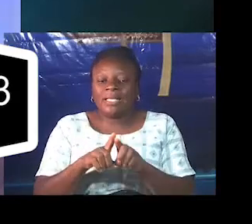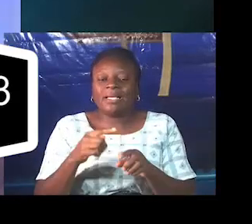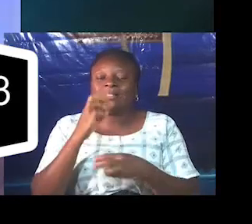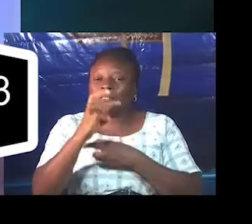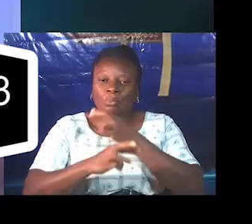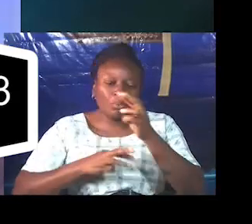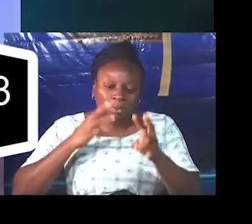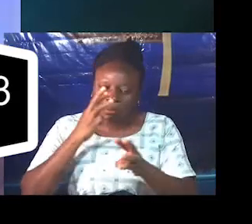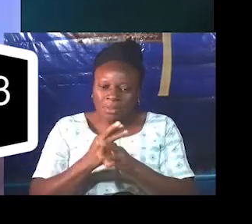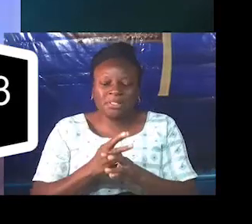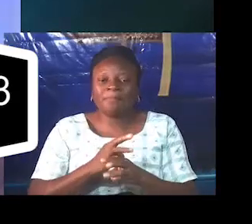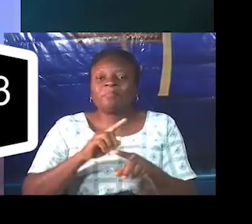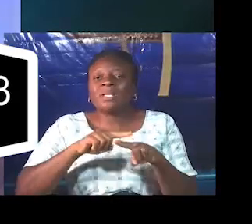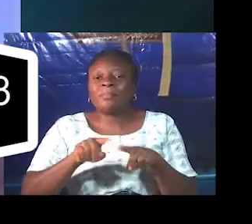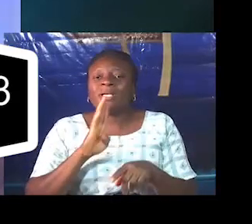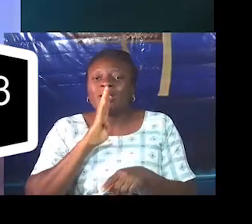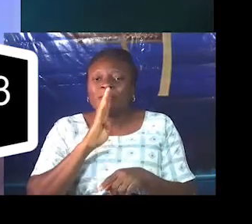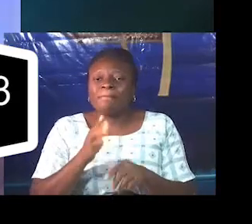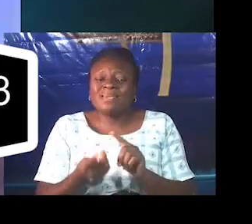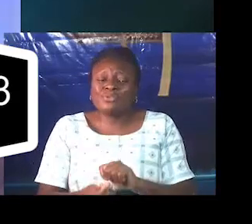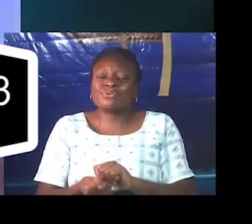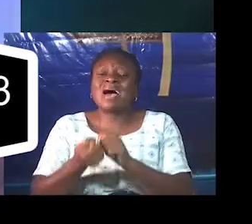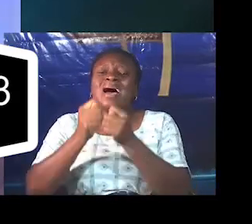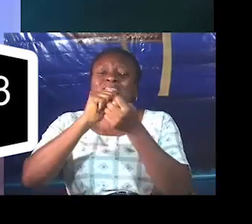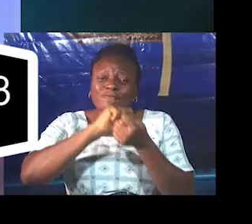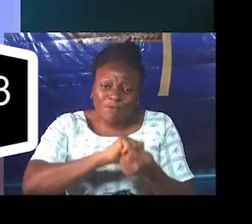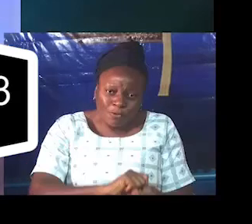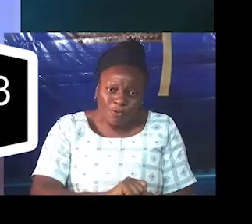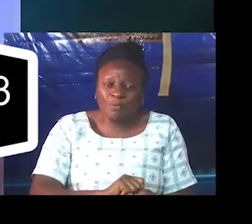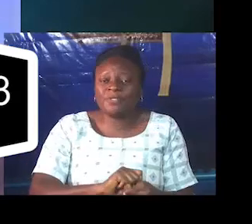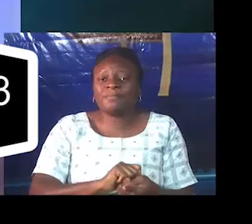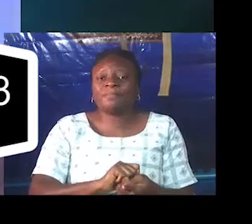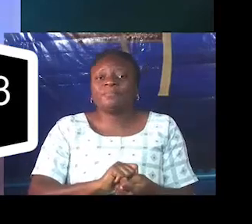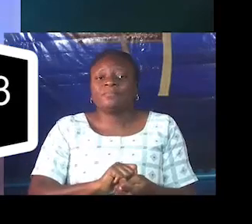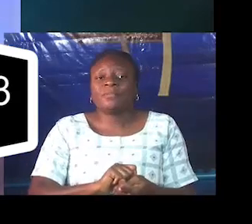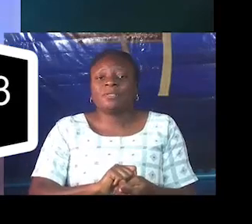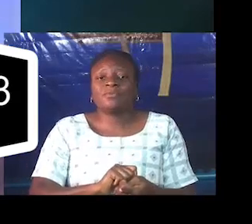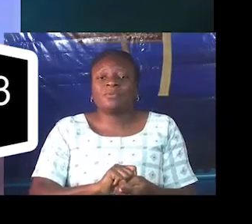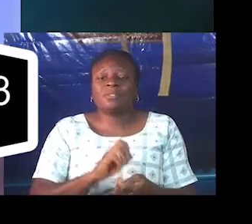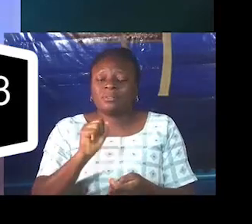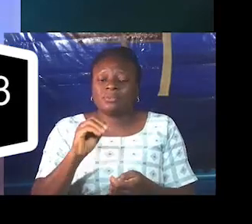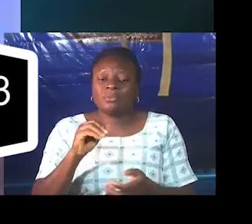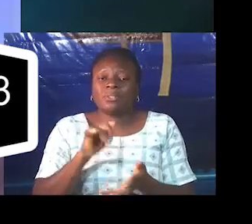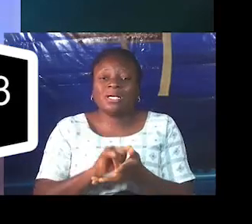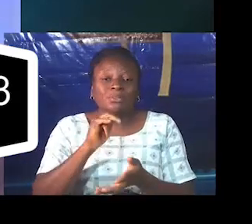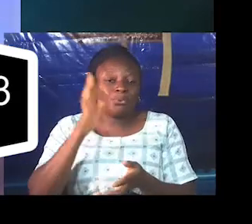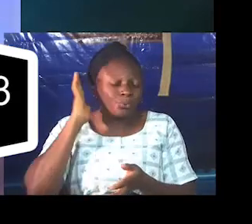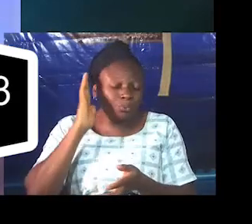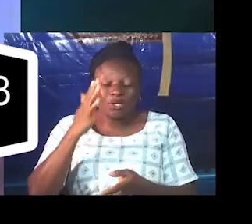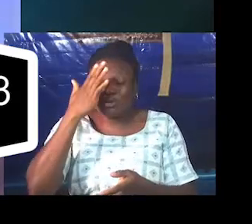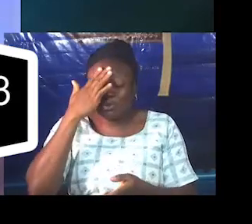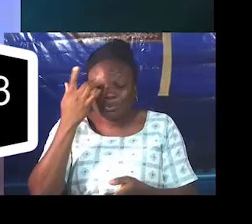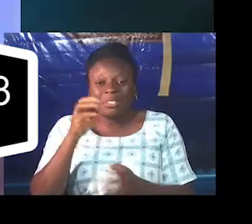renewing of your mind, that you may prove what is that good and acceptable and perfect will of God.